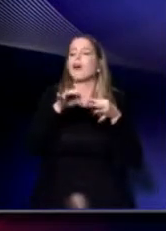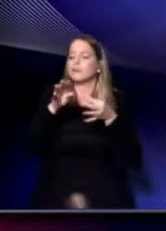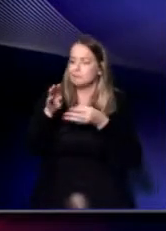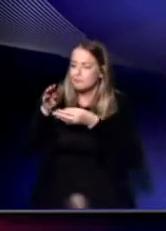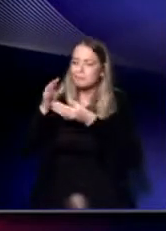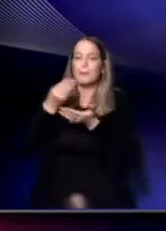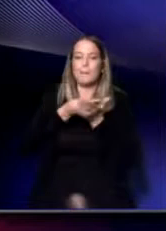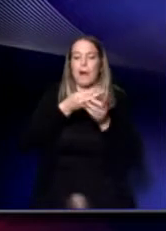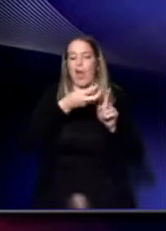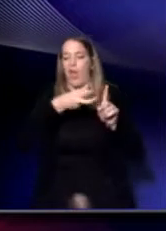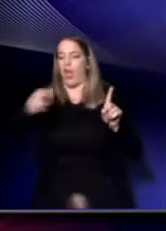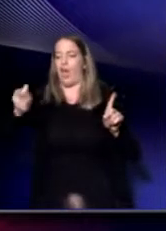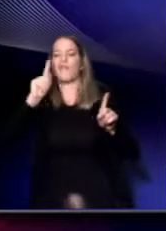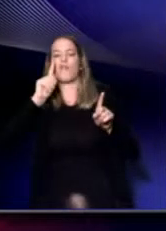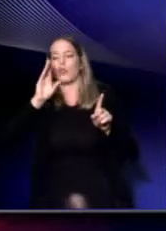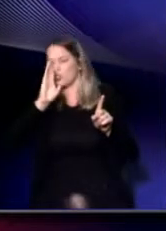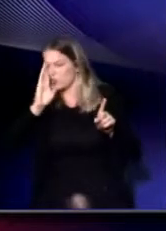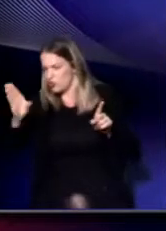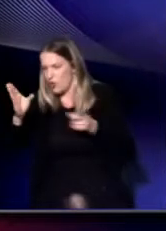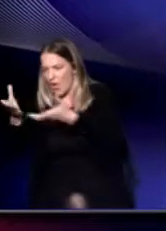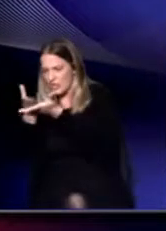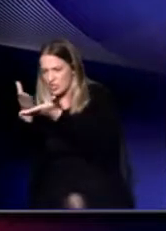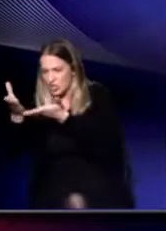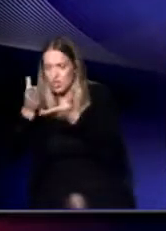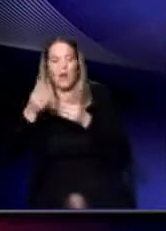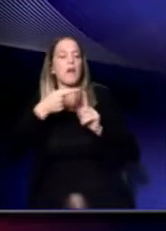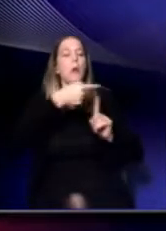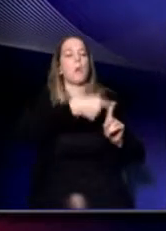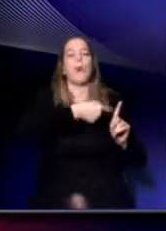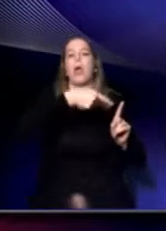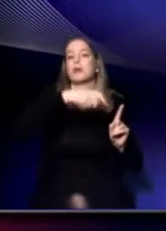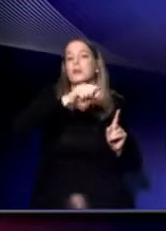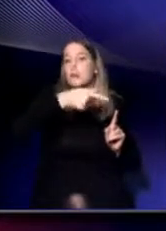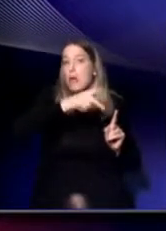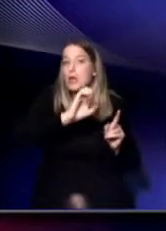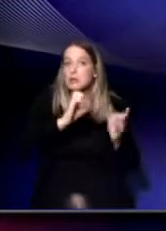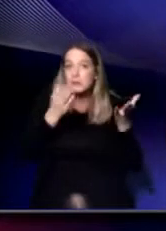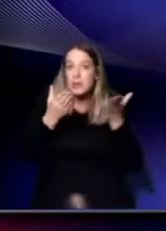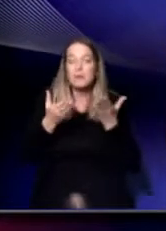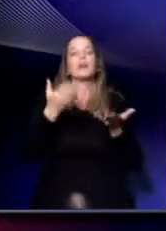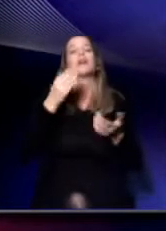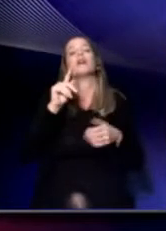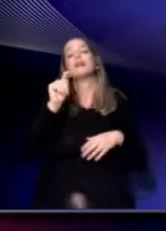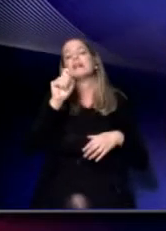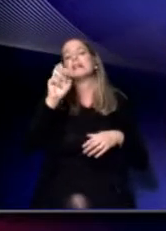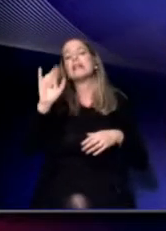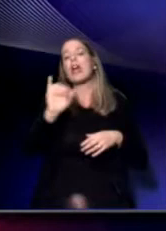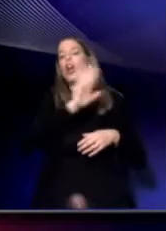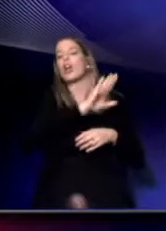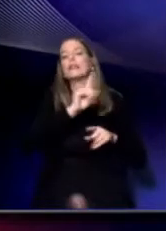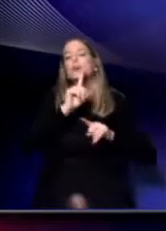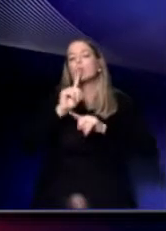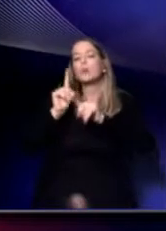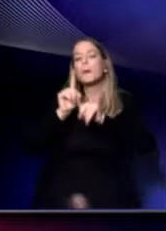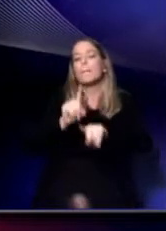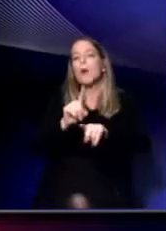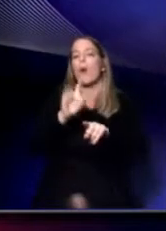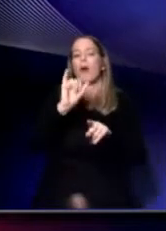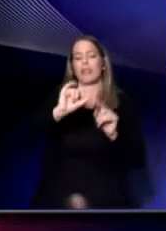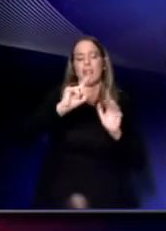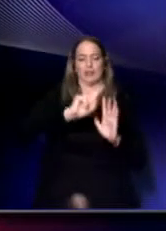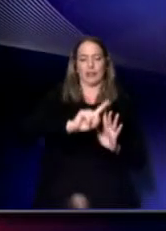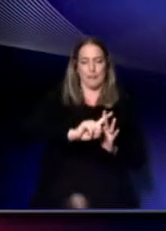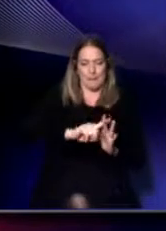delivery. So what Terry is just reporting on and what you see in your file here is just the